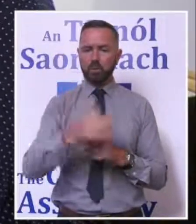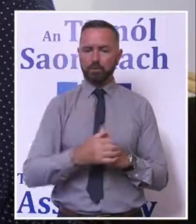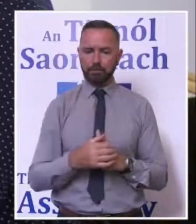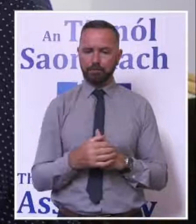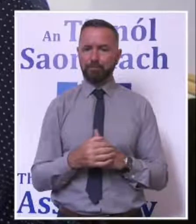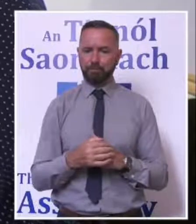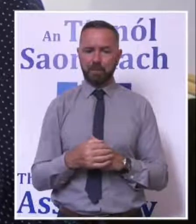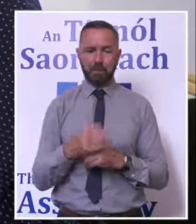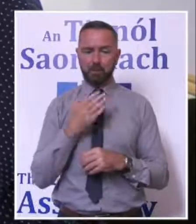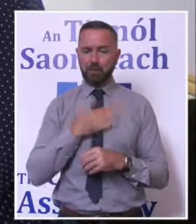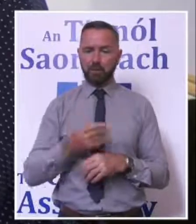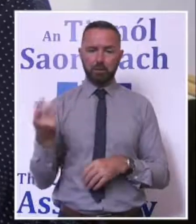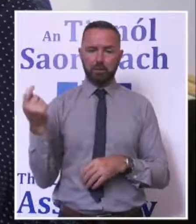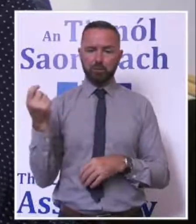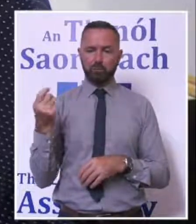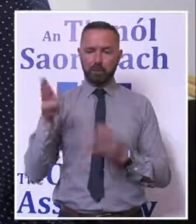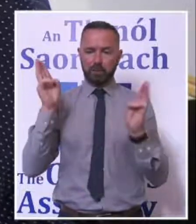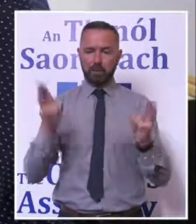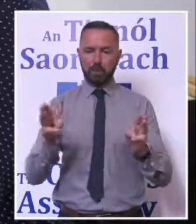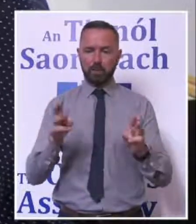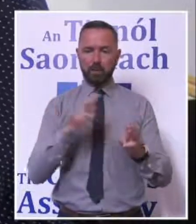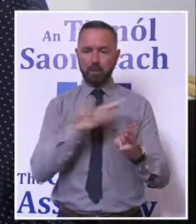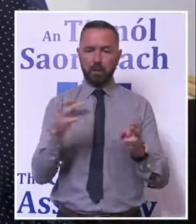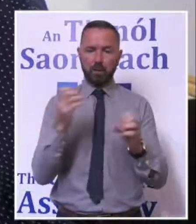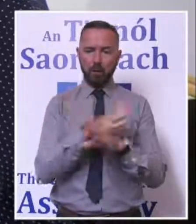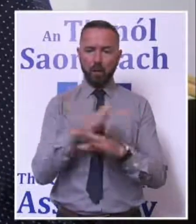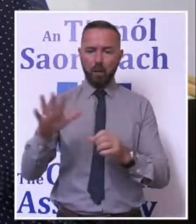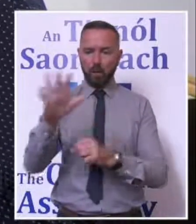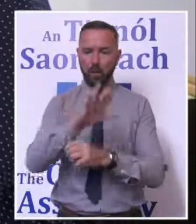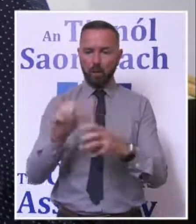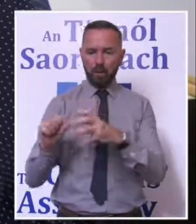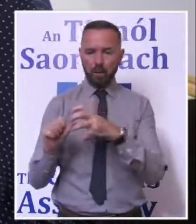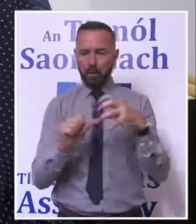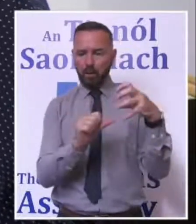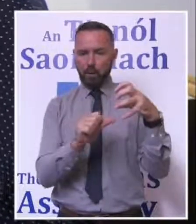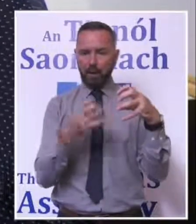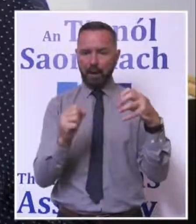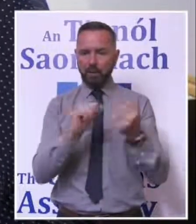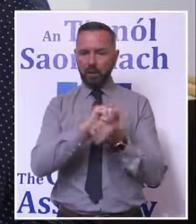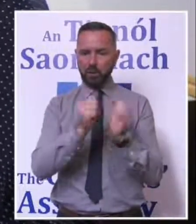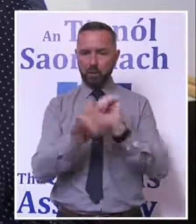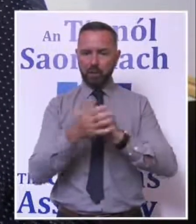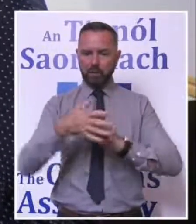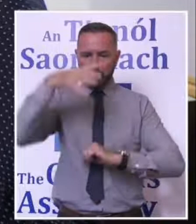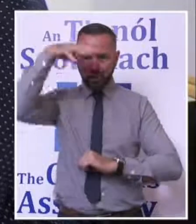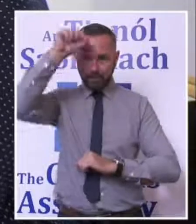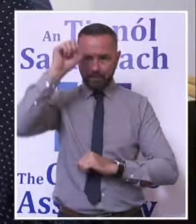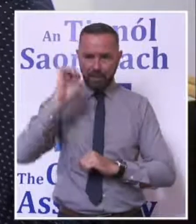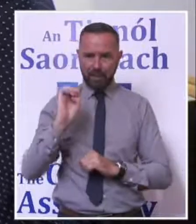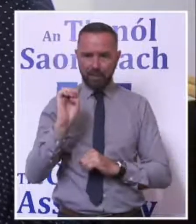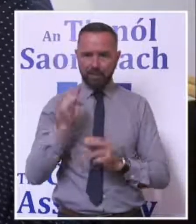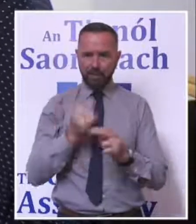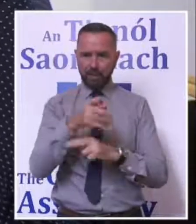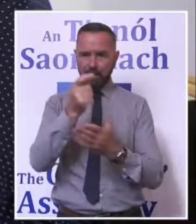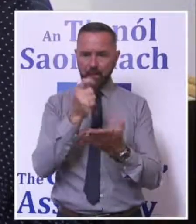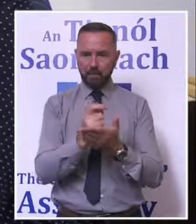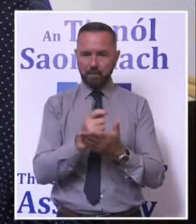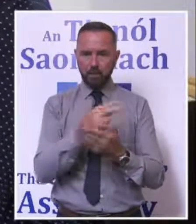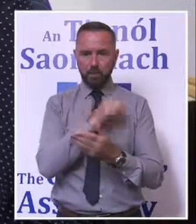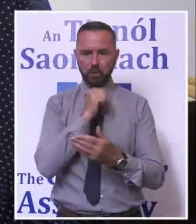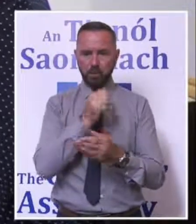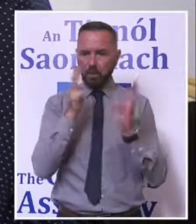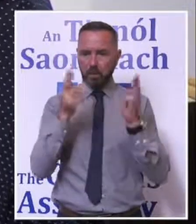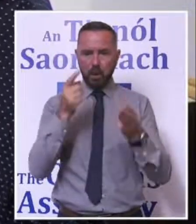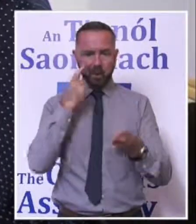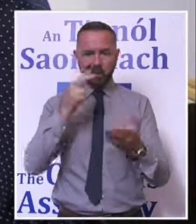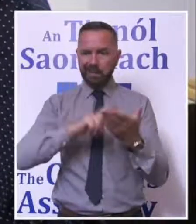obviously not all local authorities have even been through a change of chief executive in that time, so it's not a power that we have seen